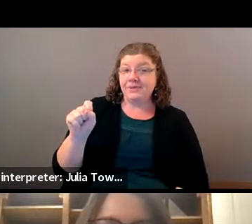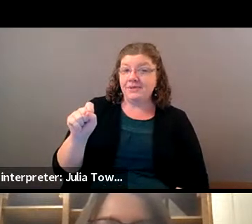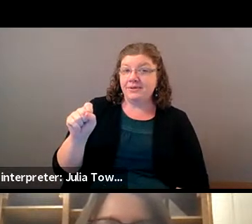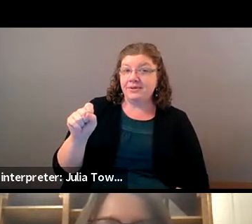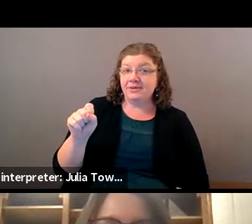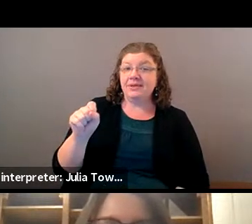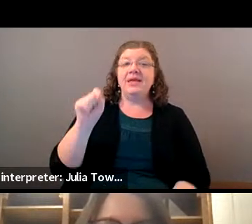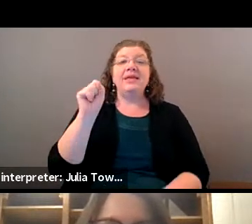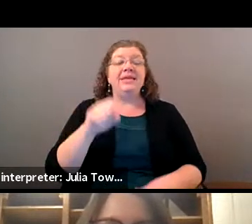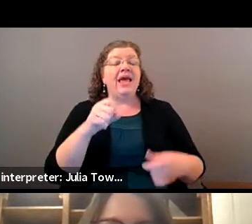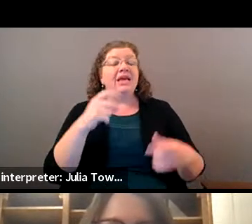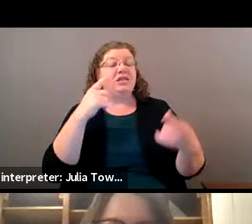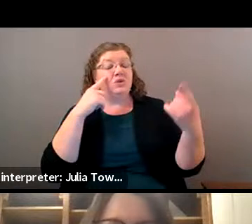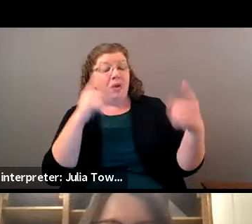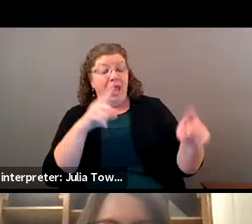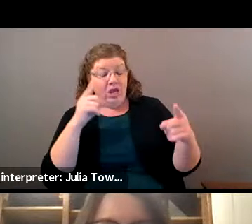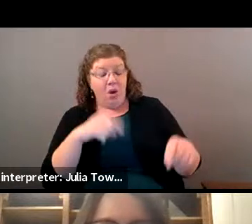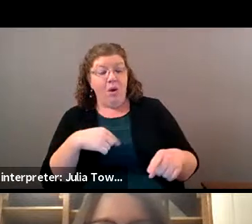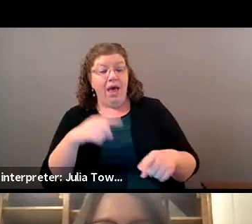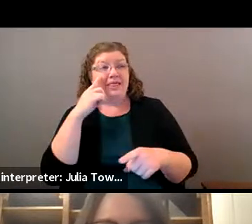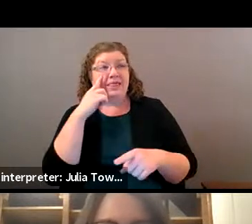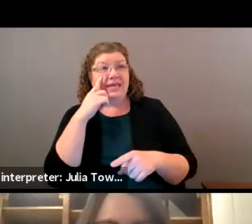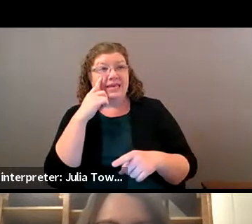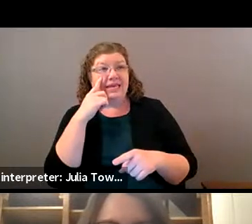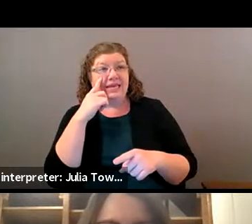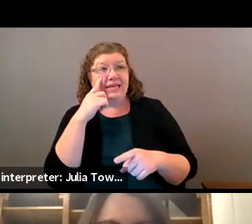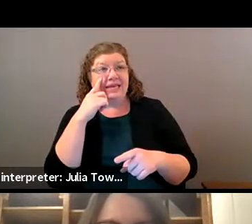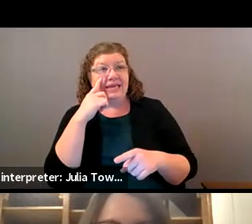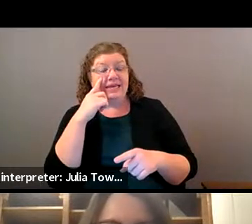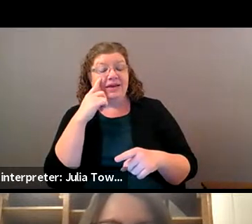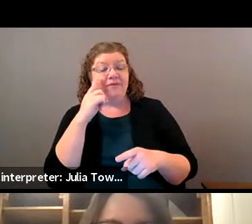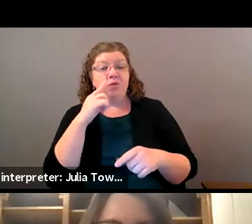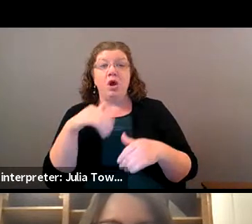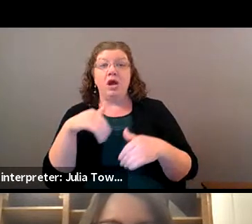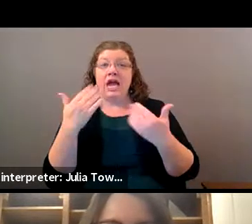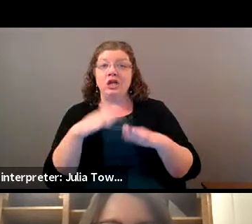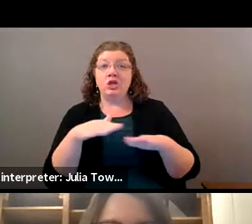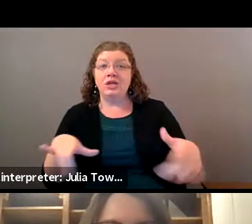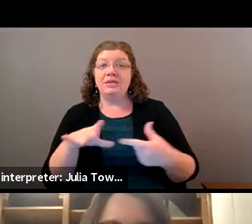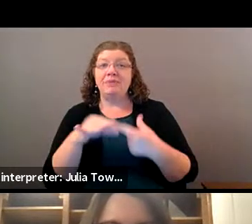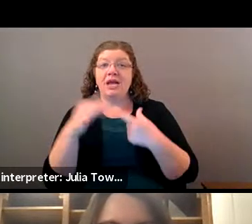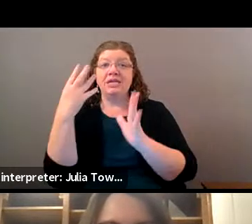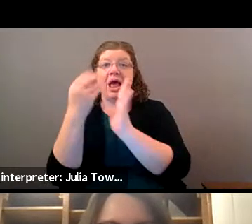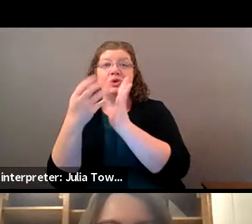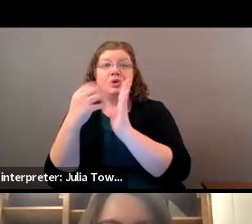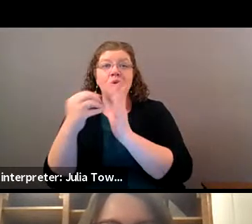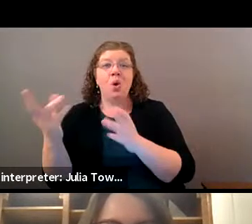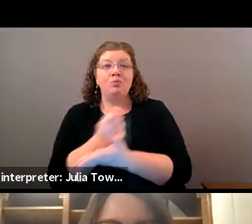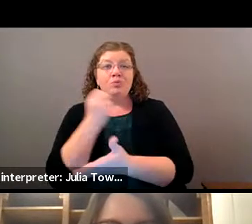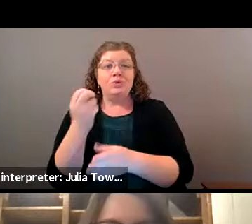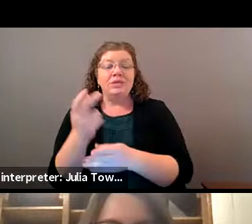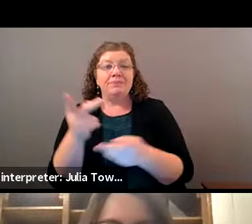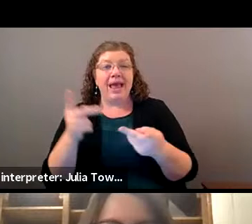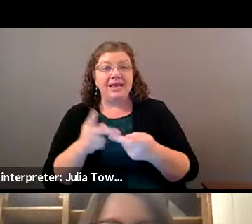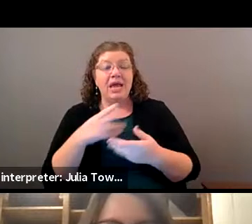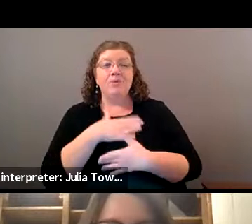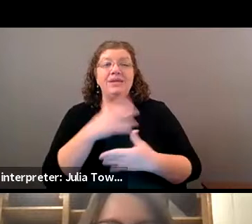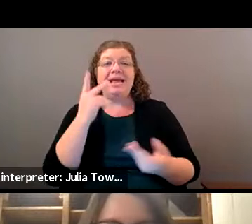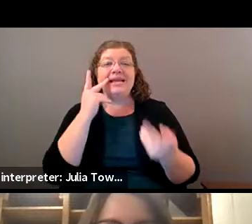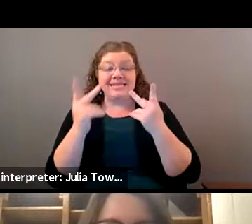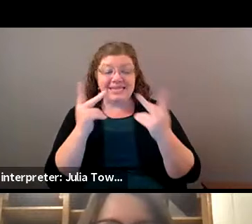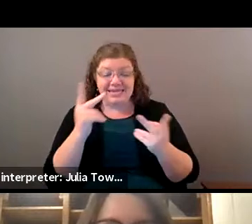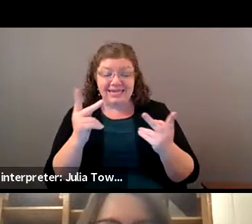just to echo, I do think this, for little kids especially, to be outdoors and to utilize the space. I appreciated seeing